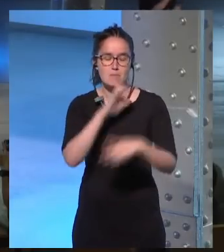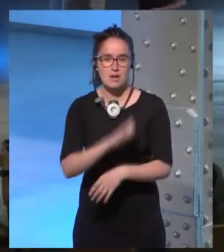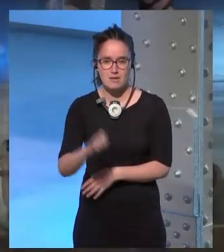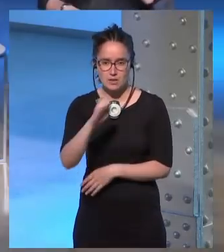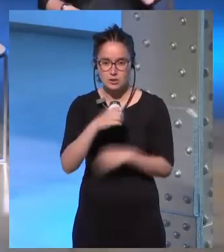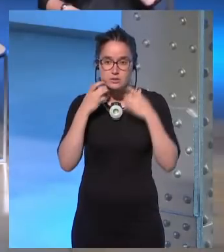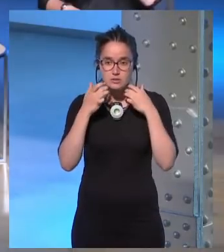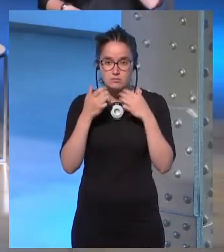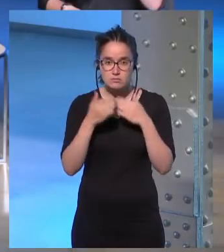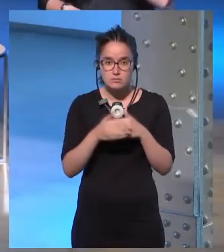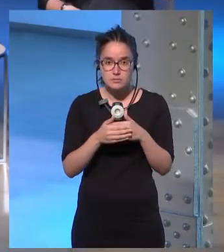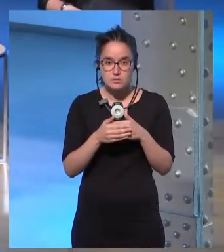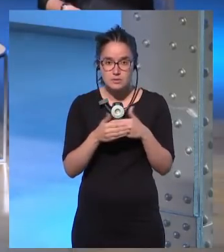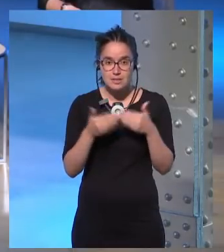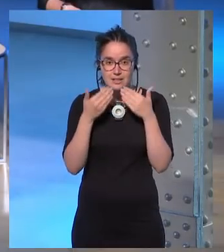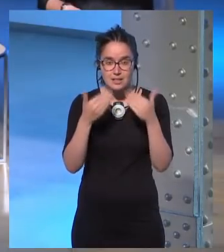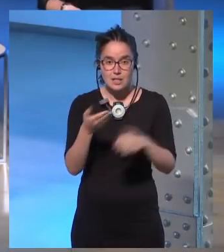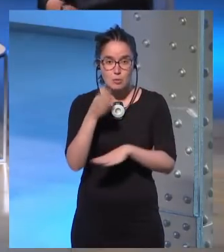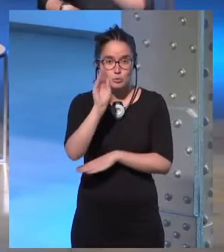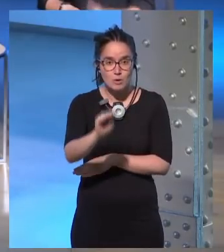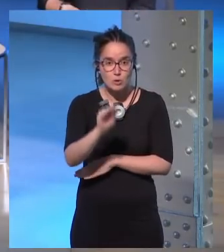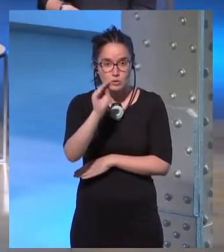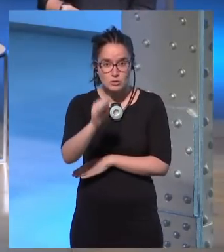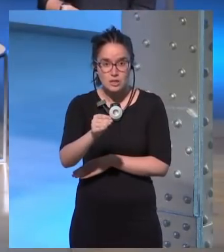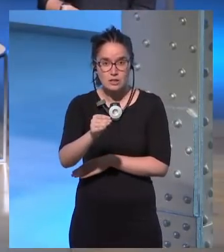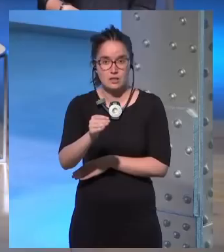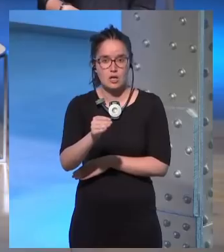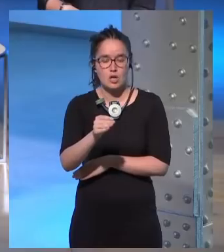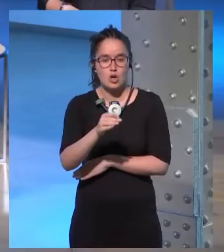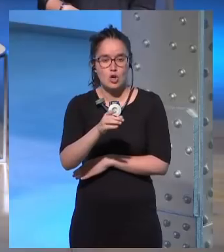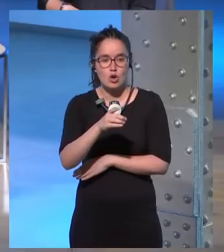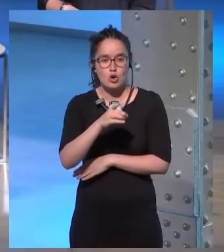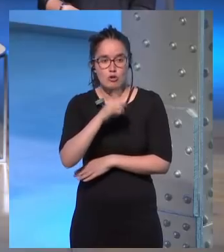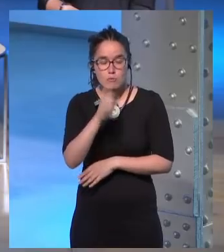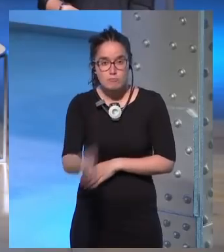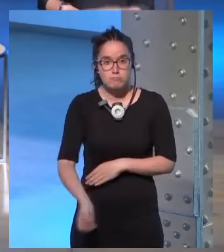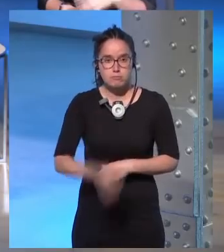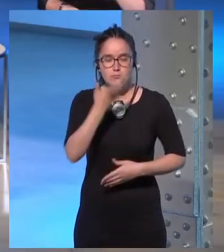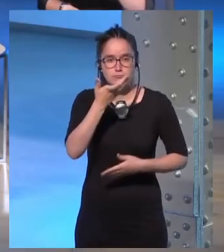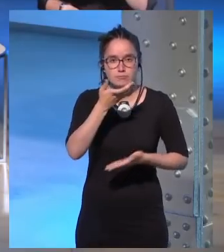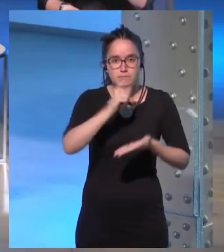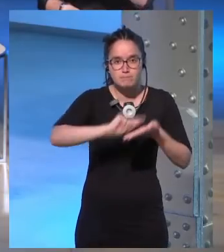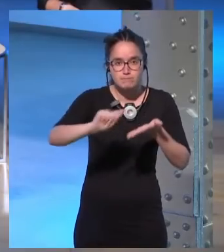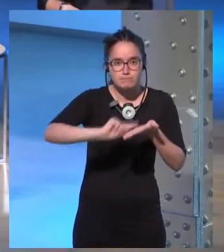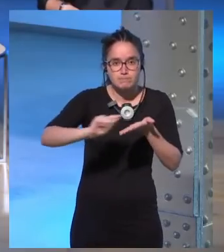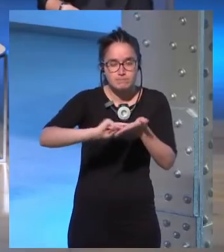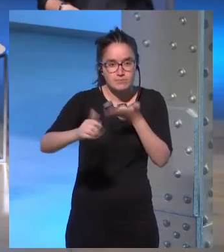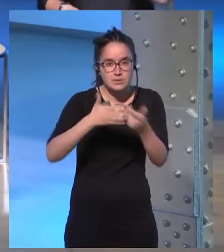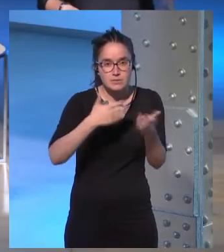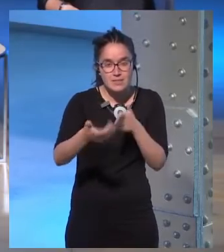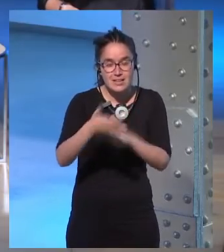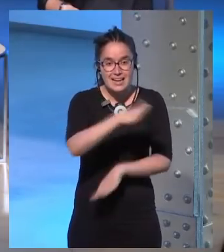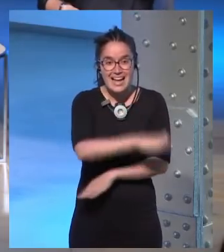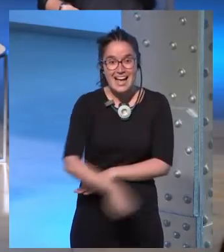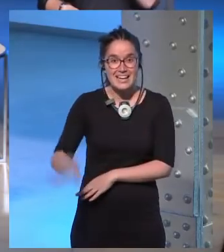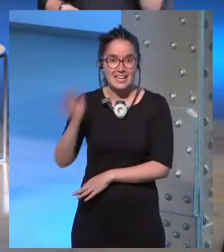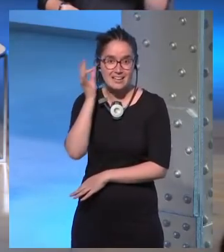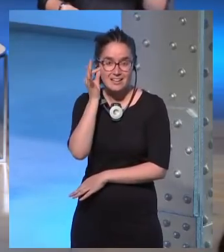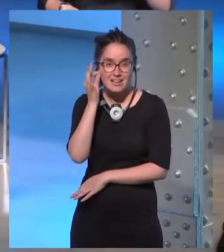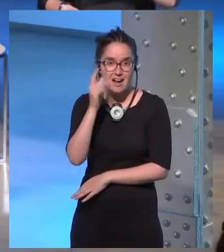queríamos... Before anything, we wanted to ask you how the narrative pause